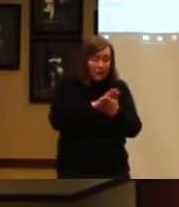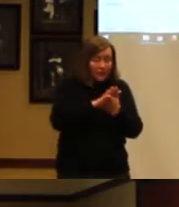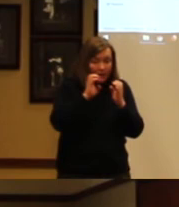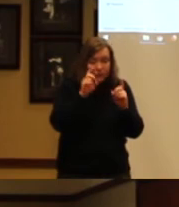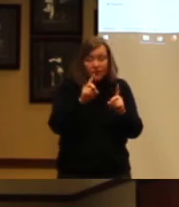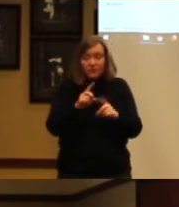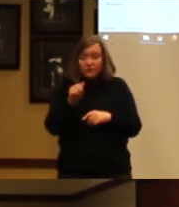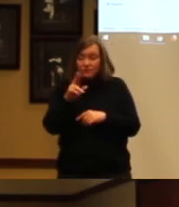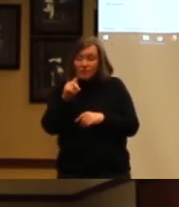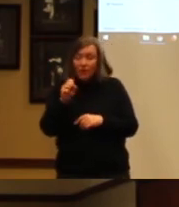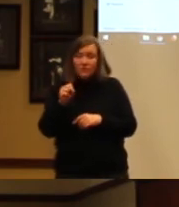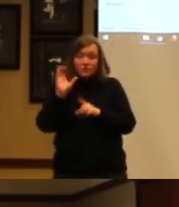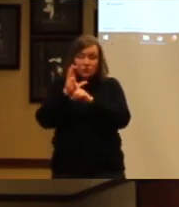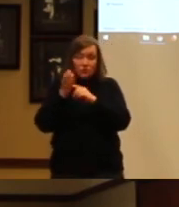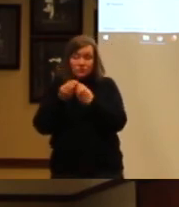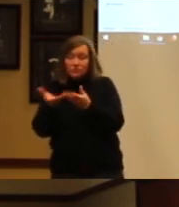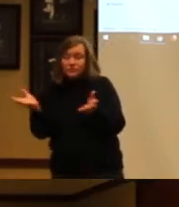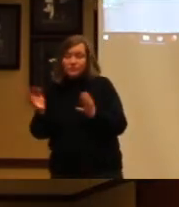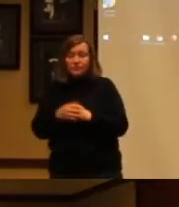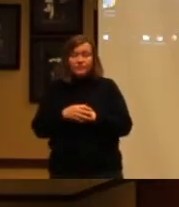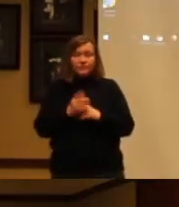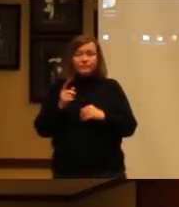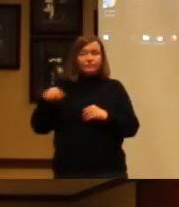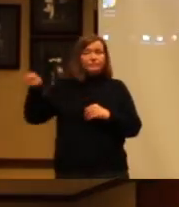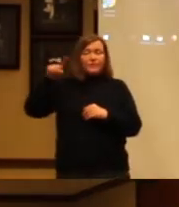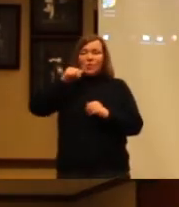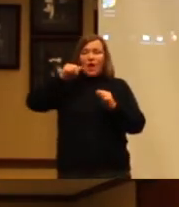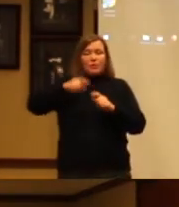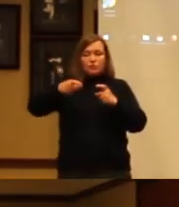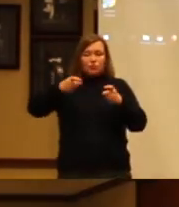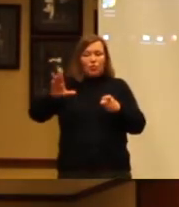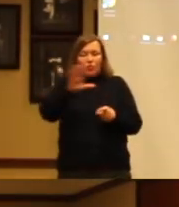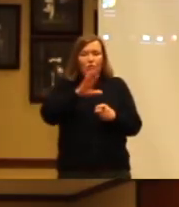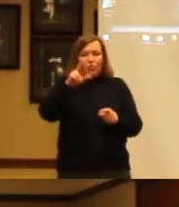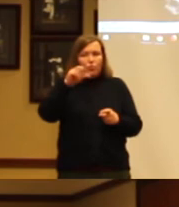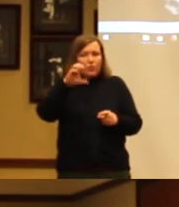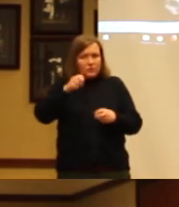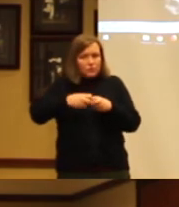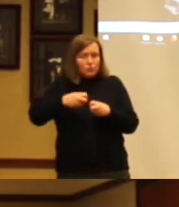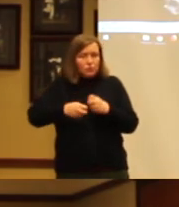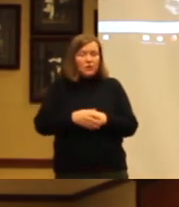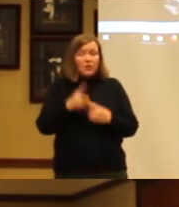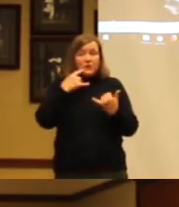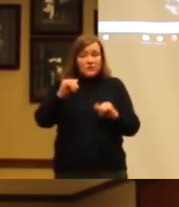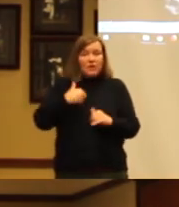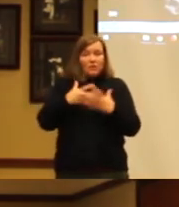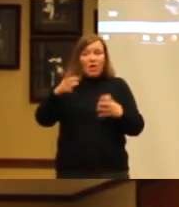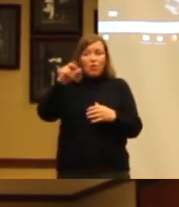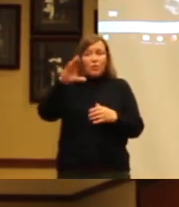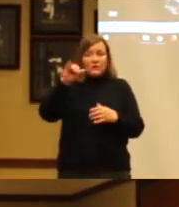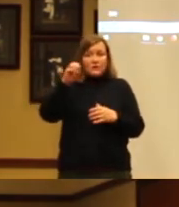world of culture, they were never able to control the racial issues. There is still racism in